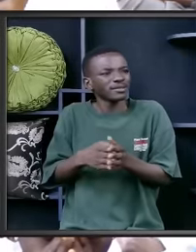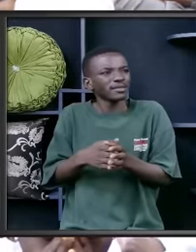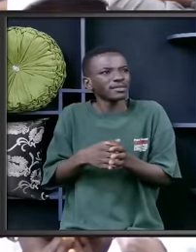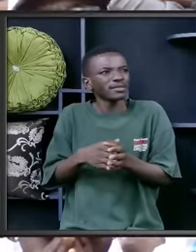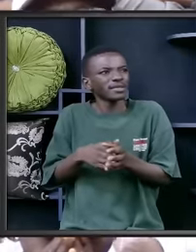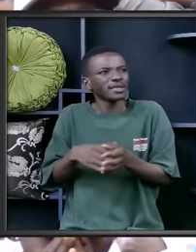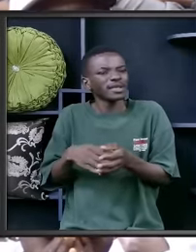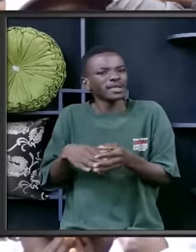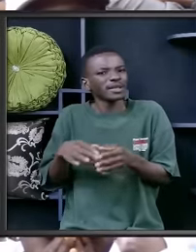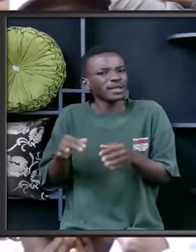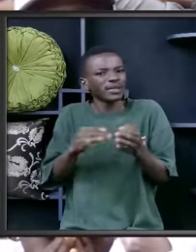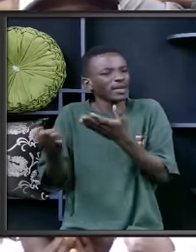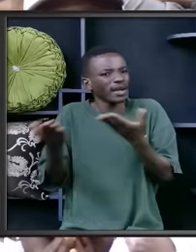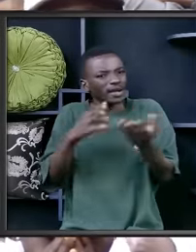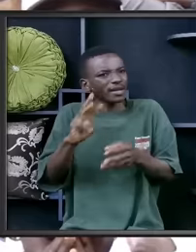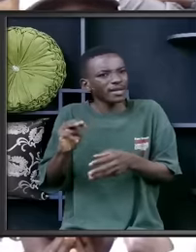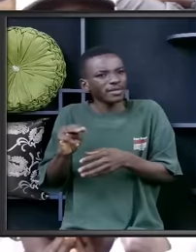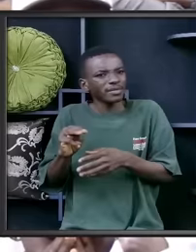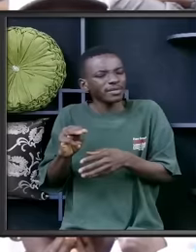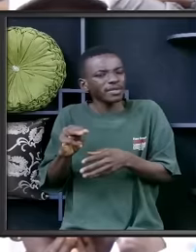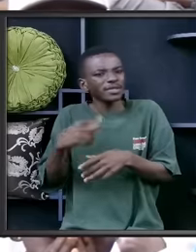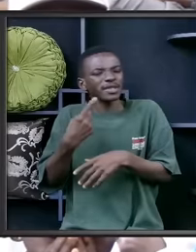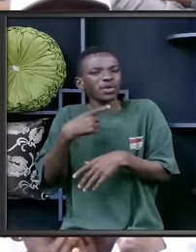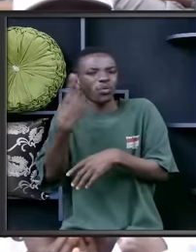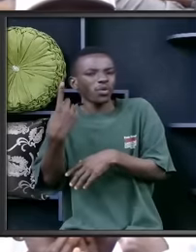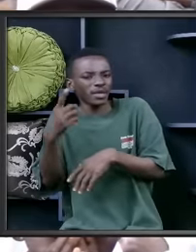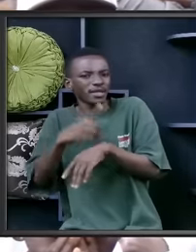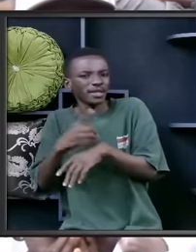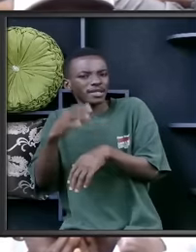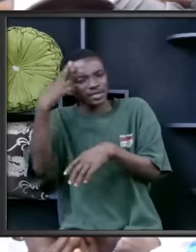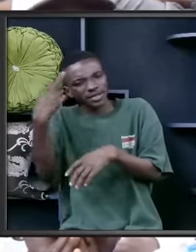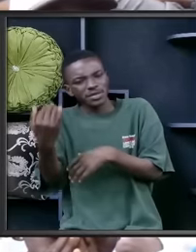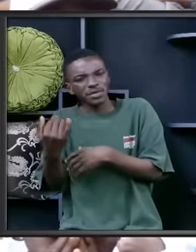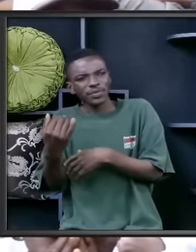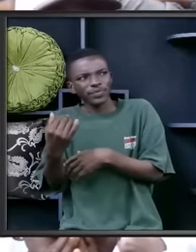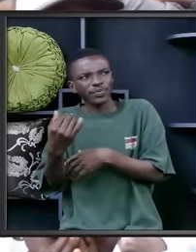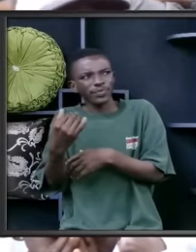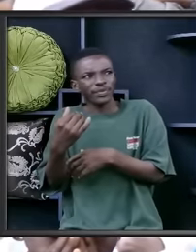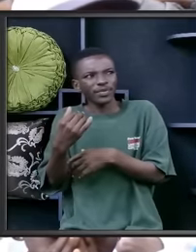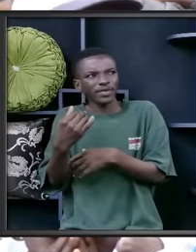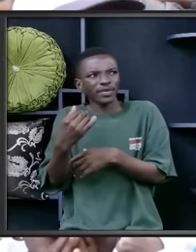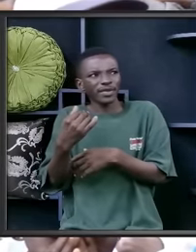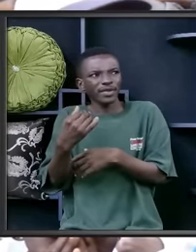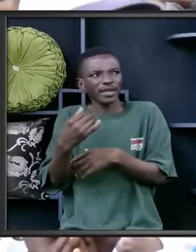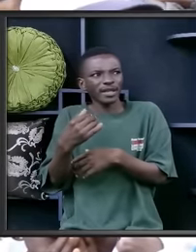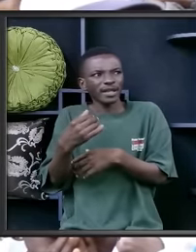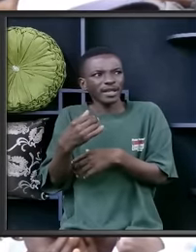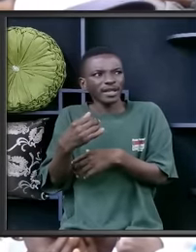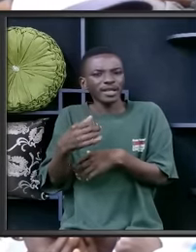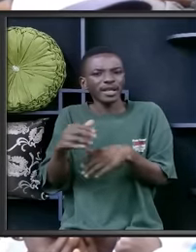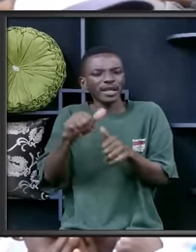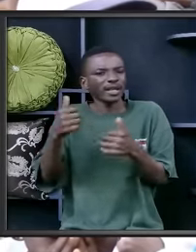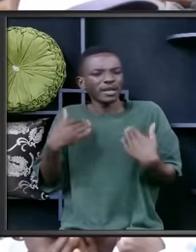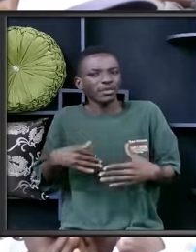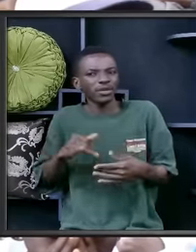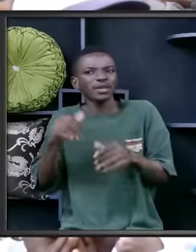So, and then if I carry them, in don't tell me one day, say, the reason, the earth is my witness. Anybody can